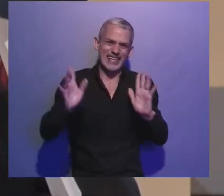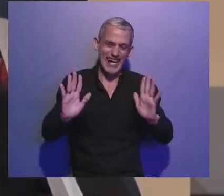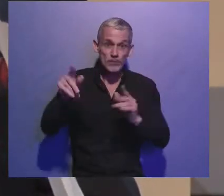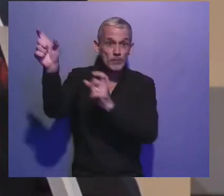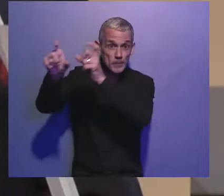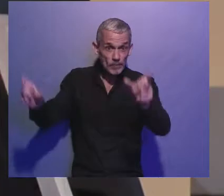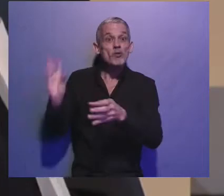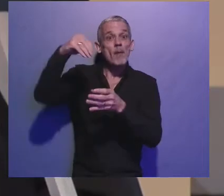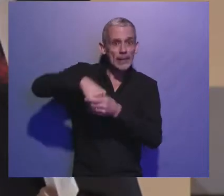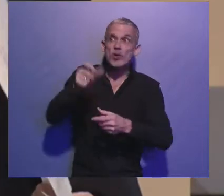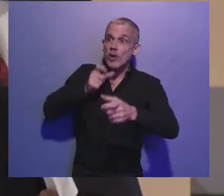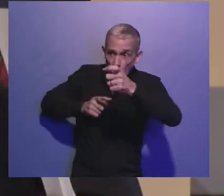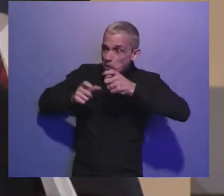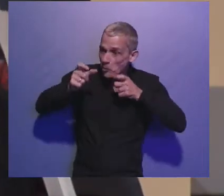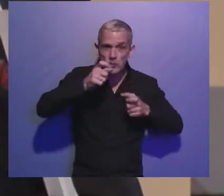We had a lot of